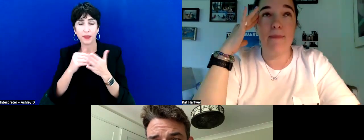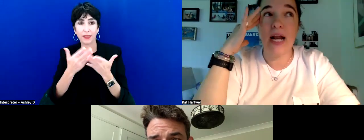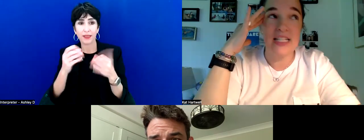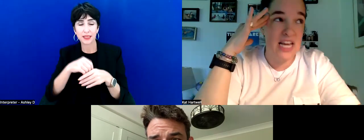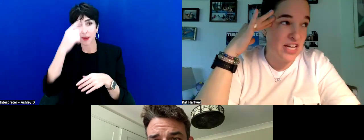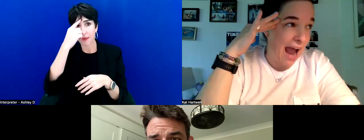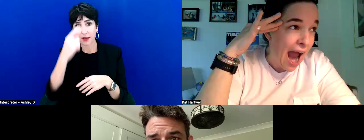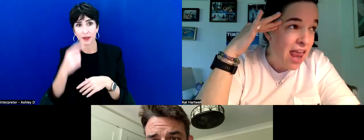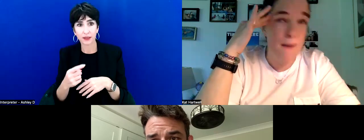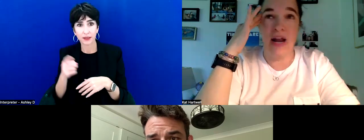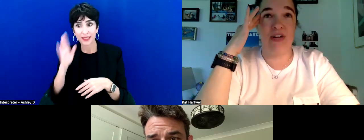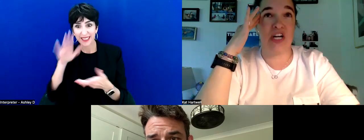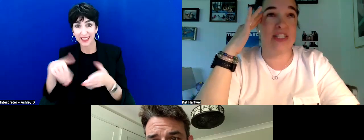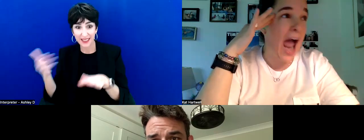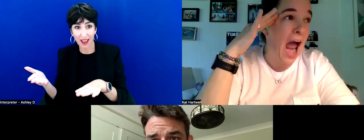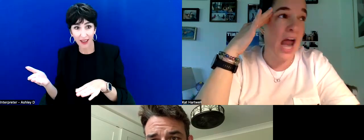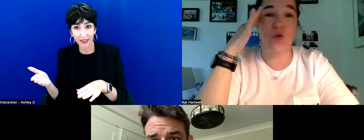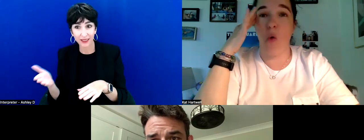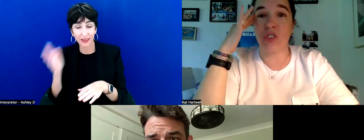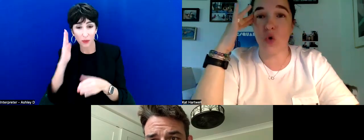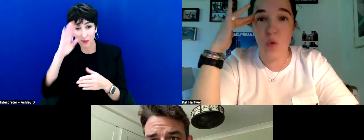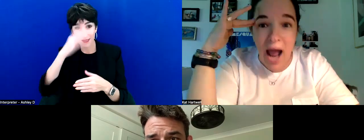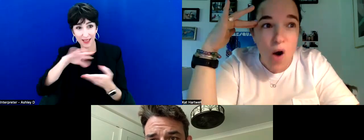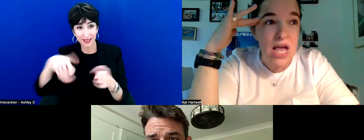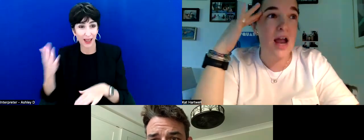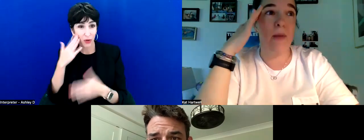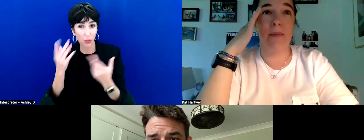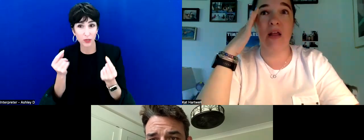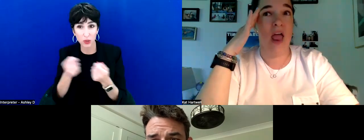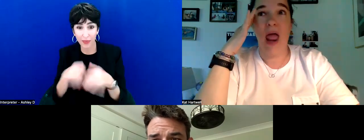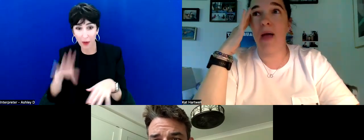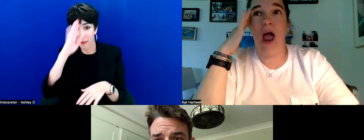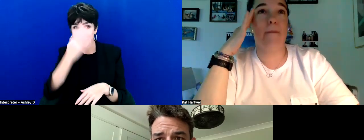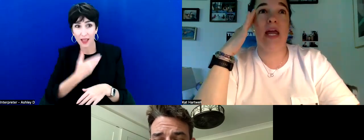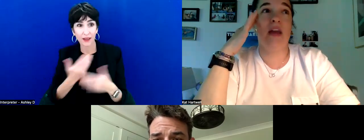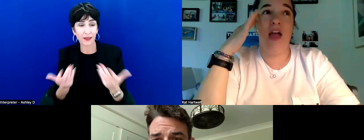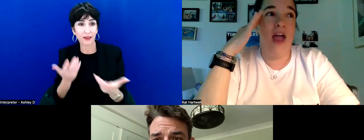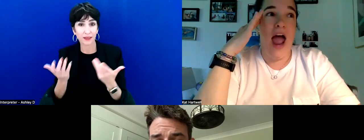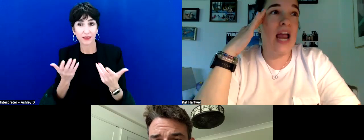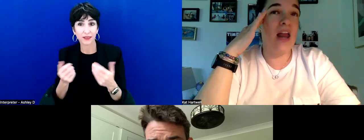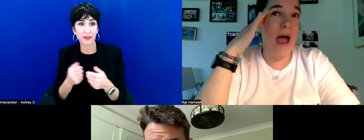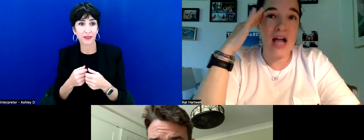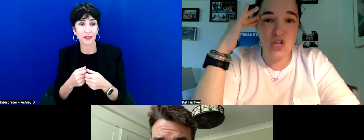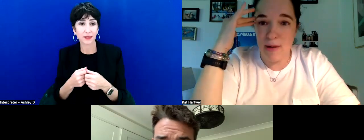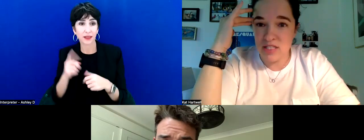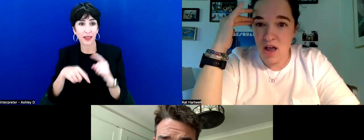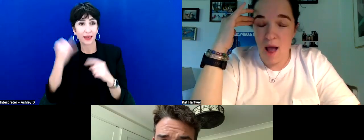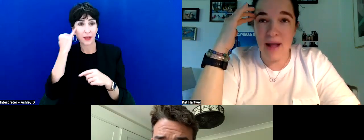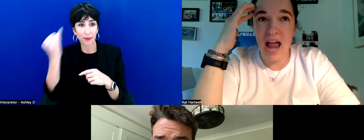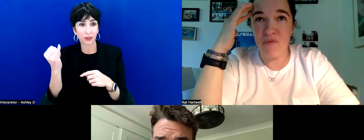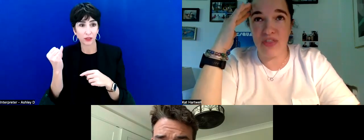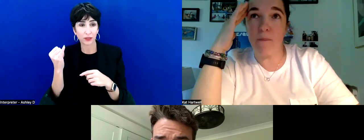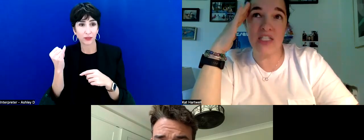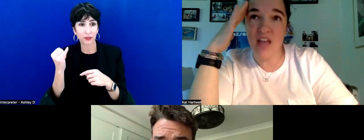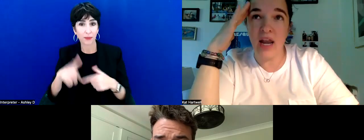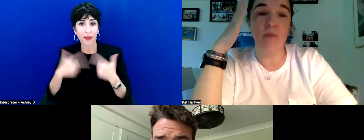like, if he could have died, if he could have died, I don't know what to do without him. I can't imagine my